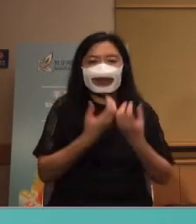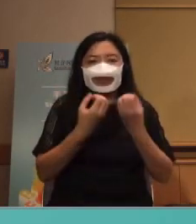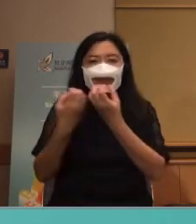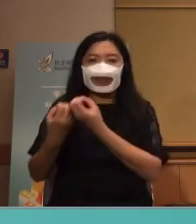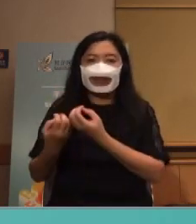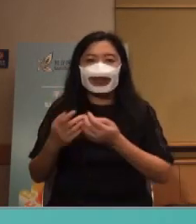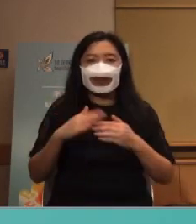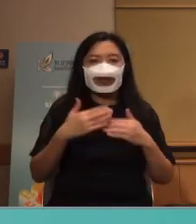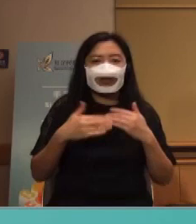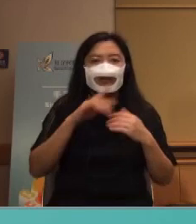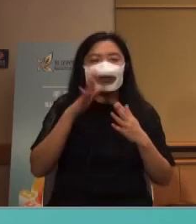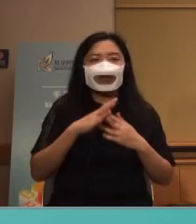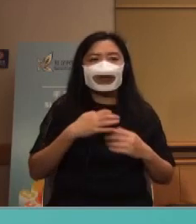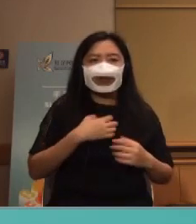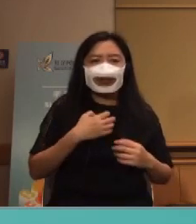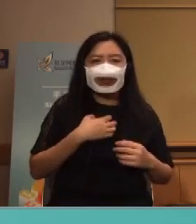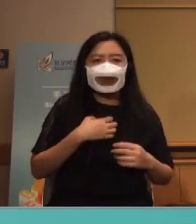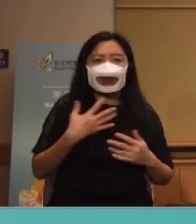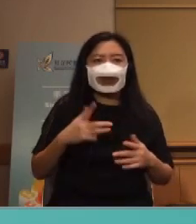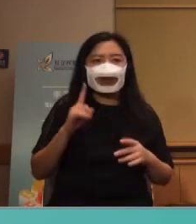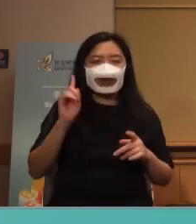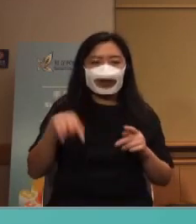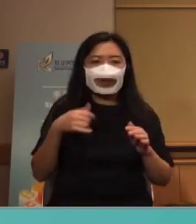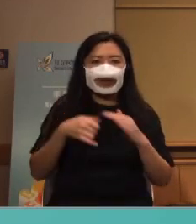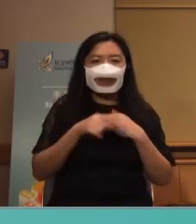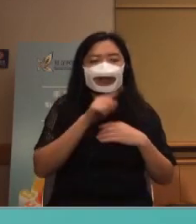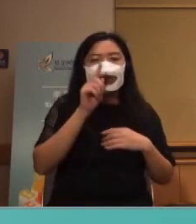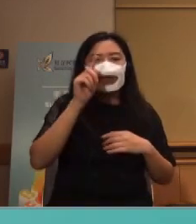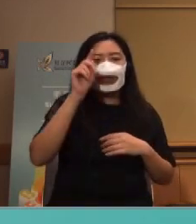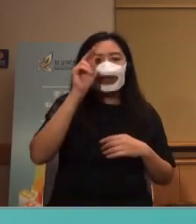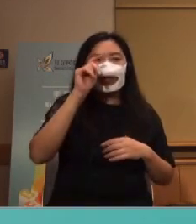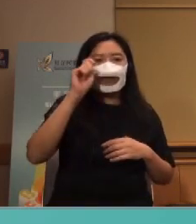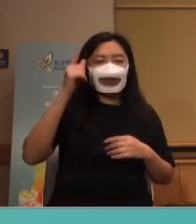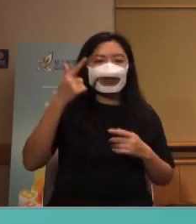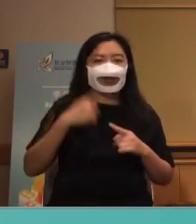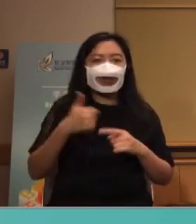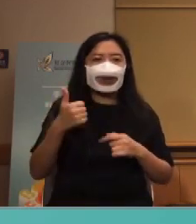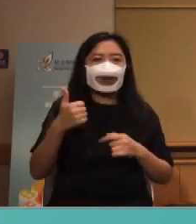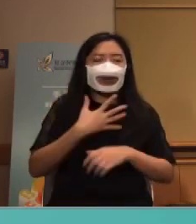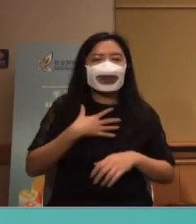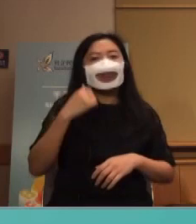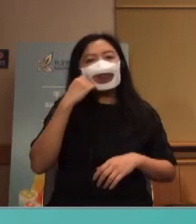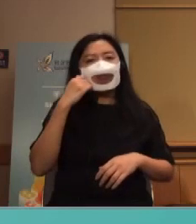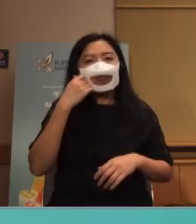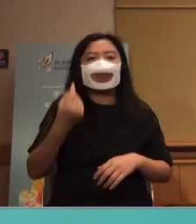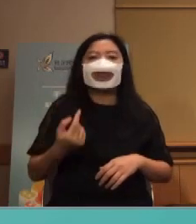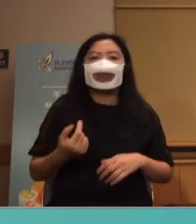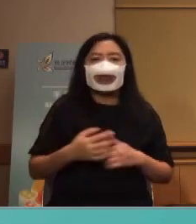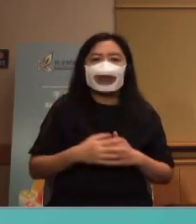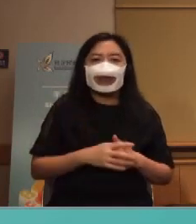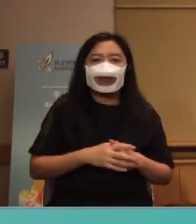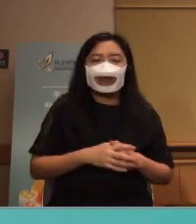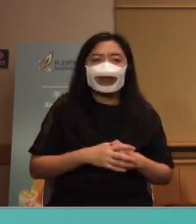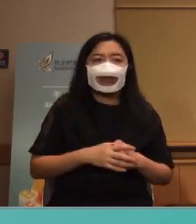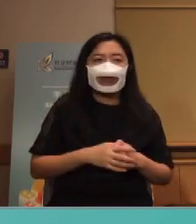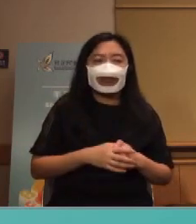hard to sell, I would say. But at the same time, in the future, definitely you need to have a bridge to bridge